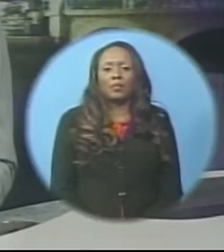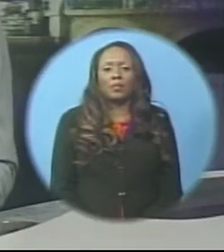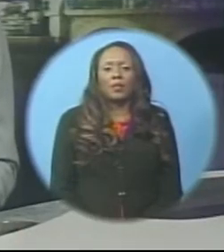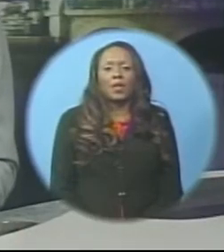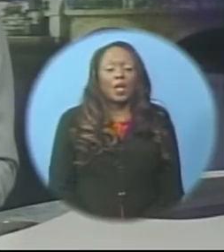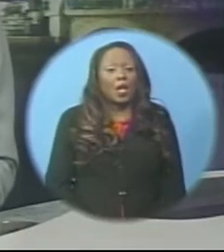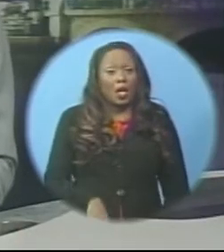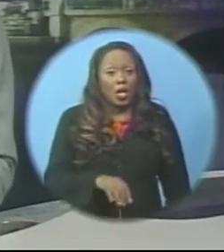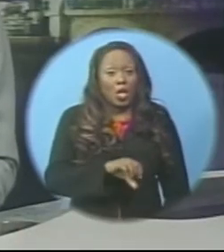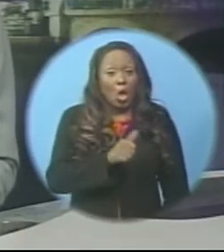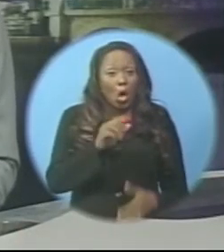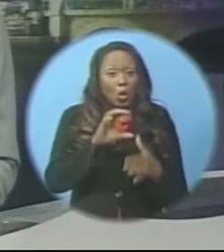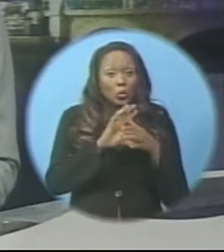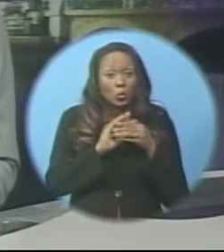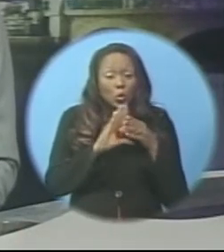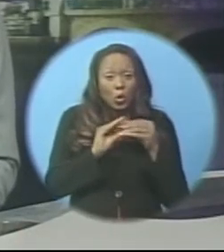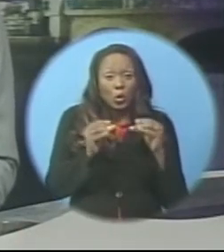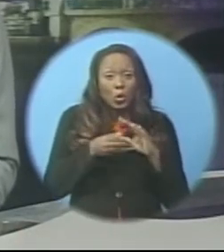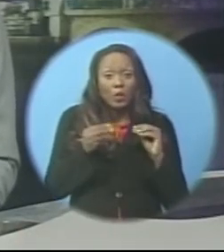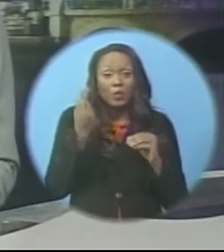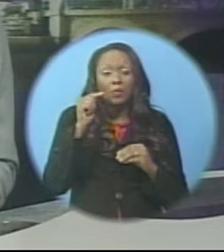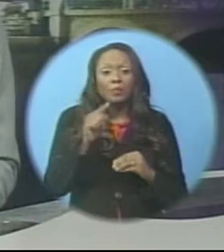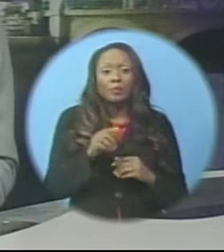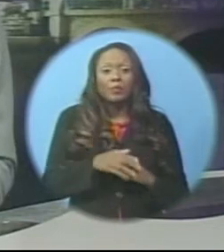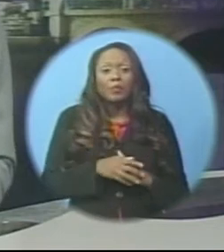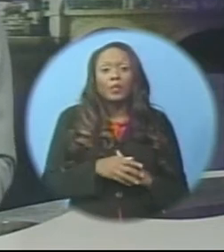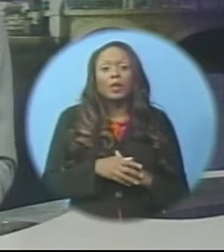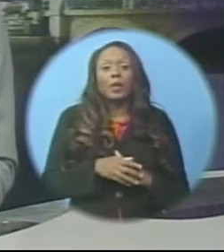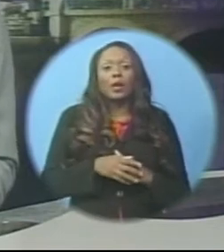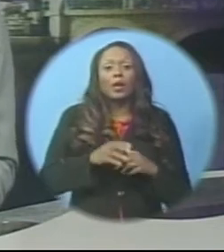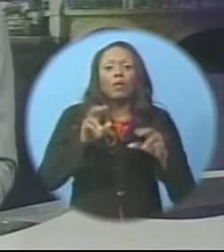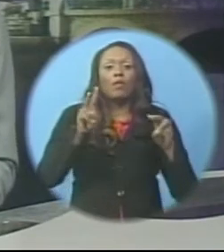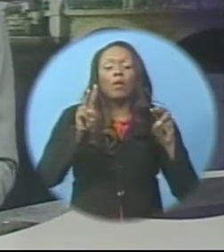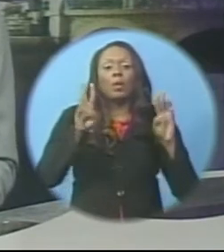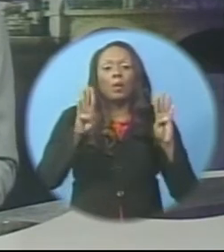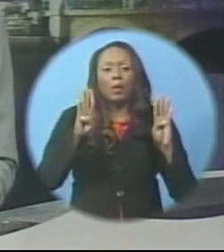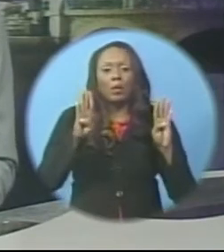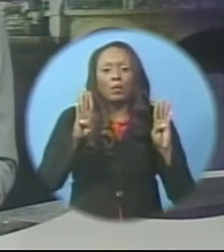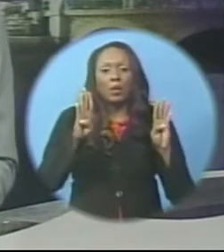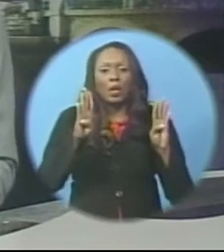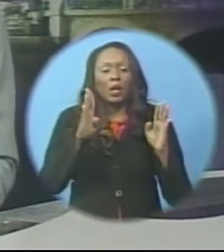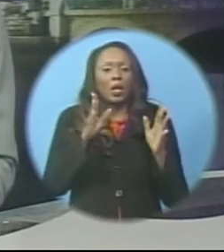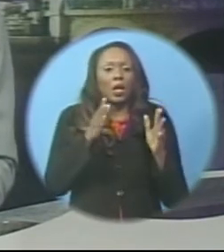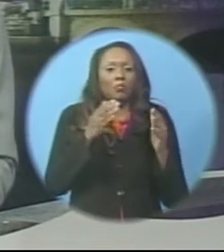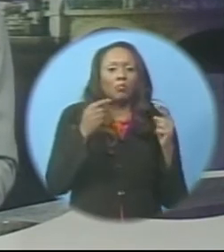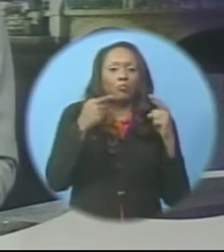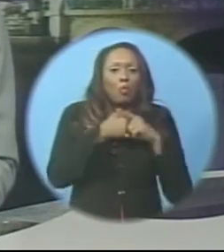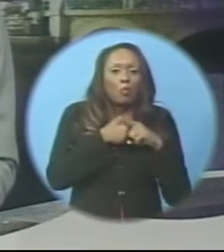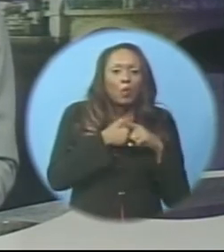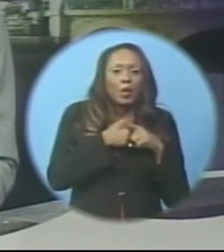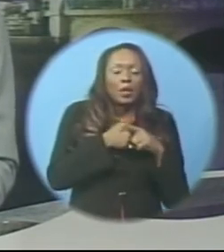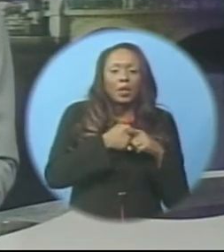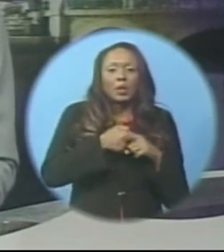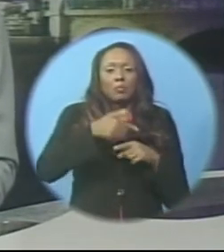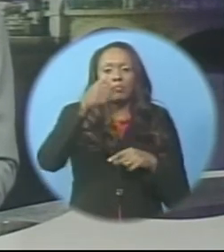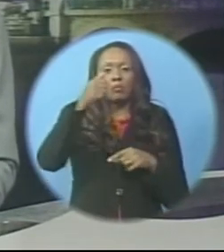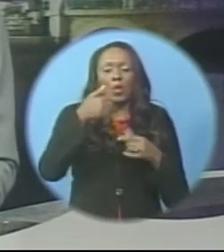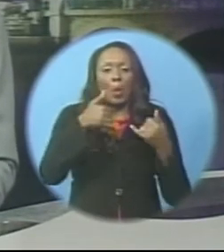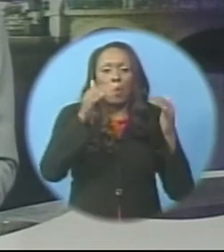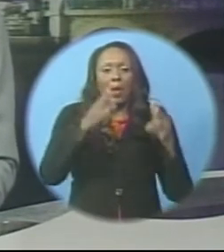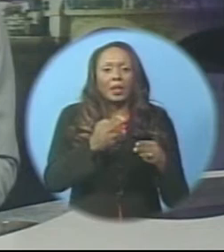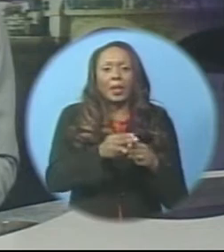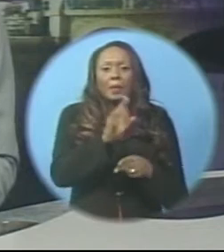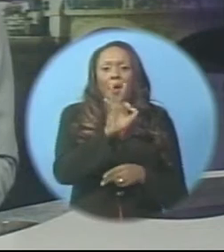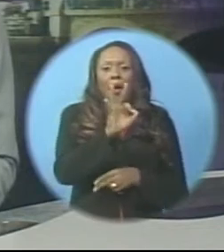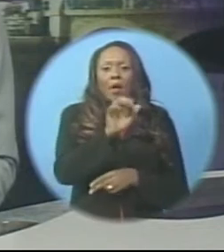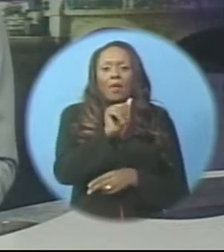another CBC exclusive, there is disparity within local volleyball circles over whether veteran volleyballer Fabien Cox has been